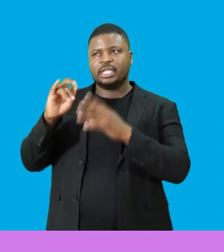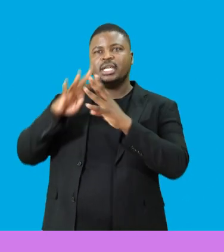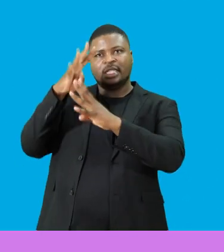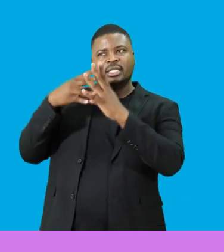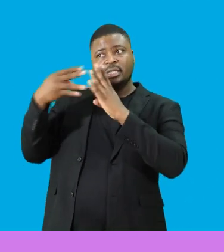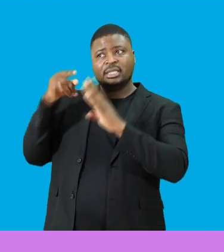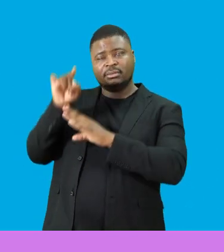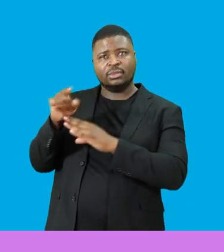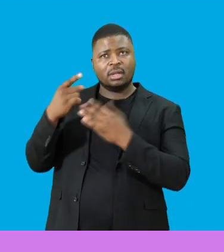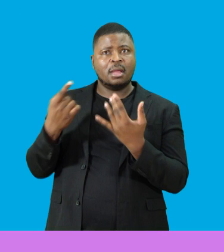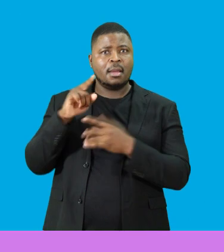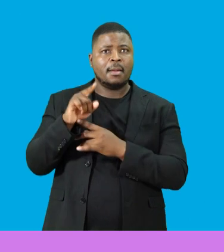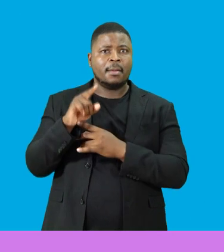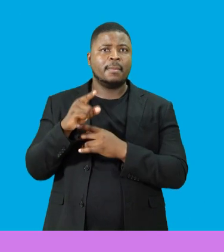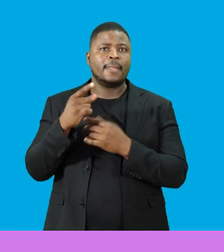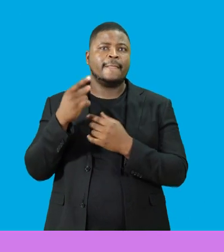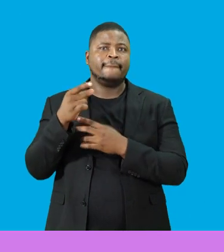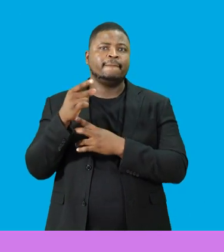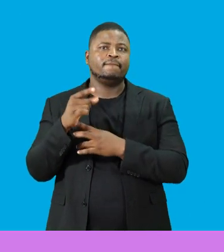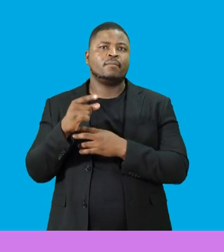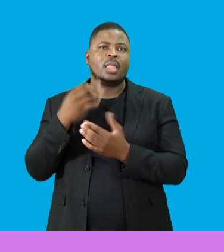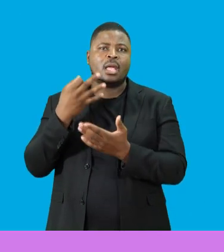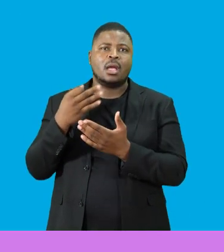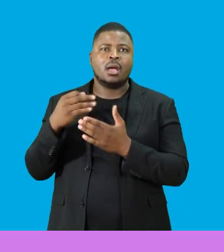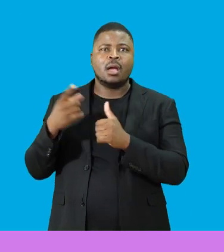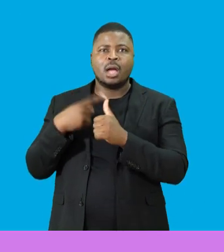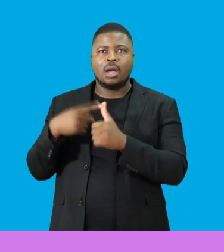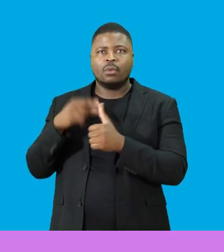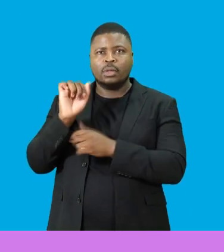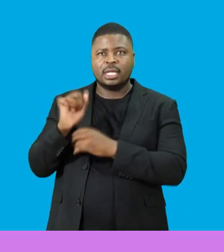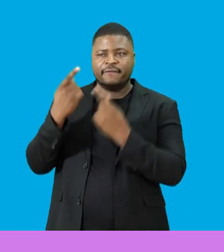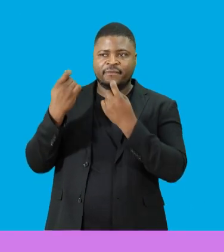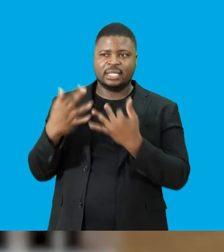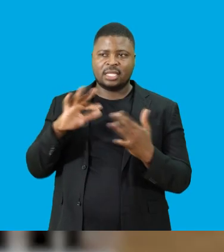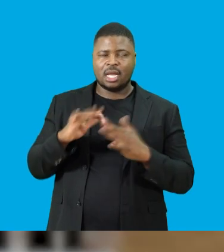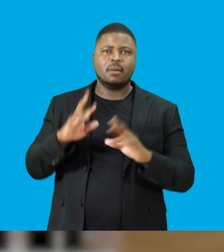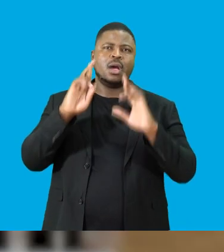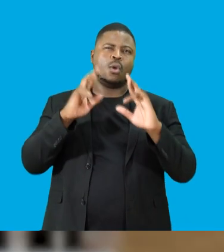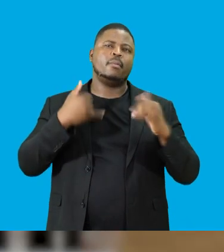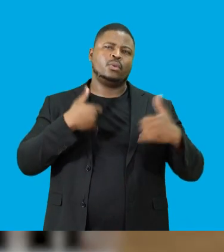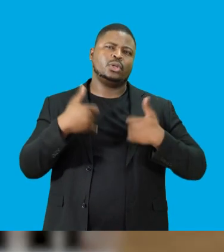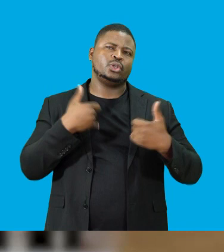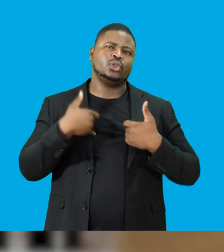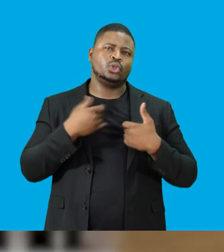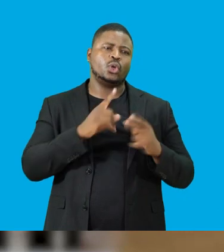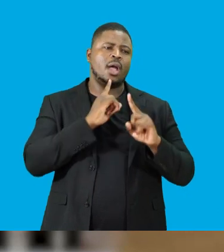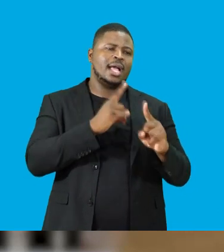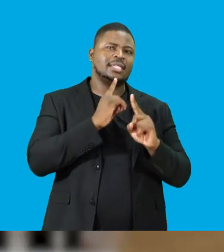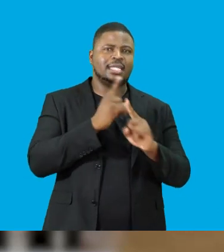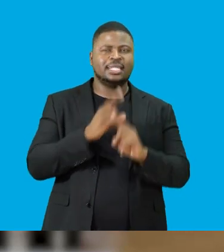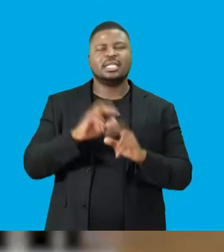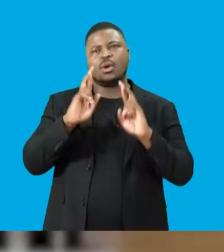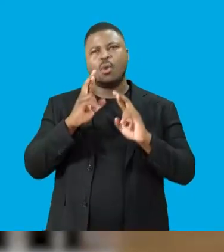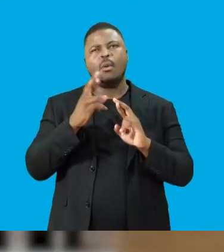parts thereof or don't we have that, because that is the most important part when you're analyzing a fee structure. So I hope you will enjoy working on this